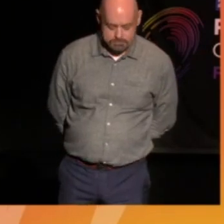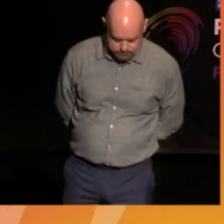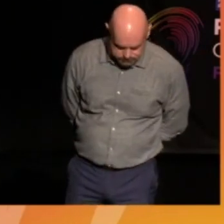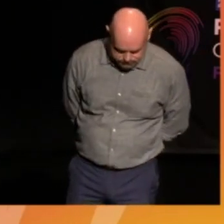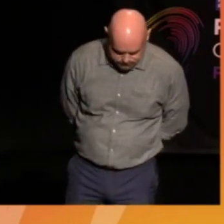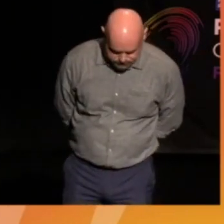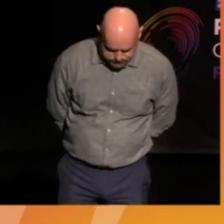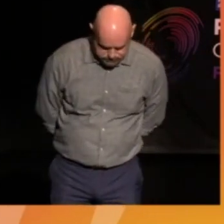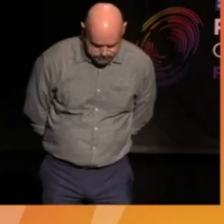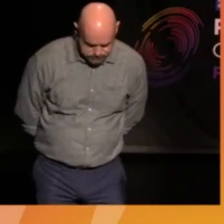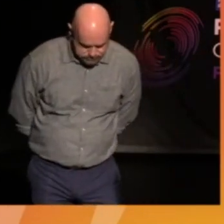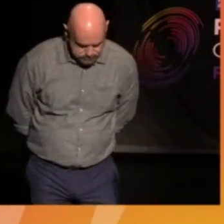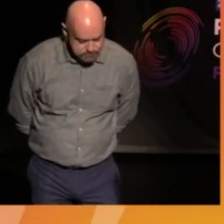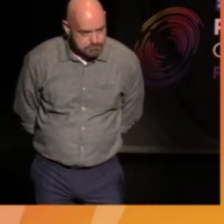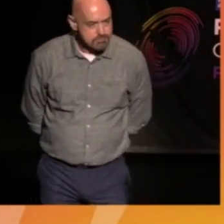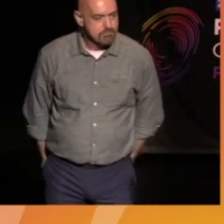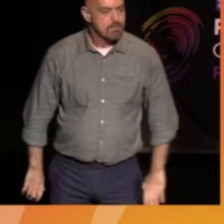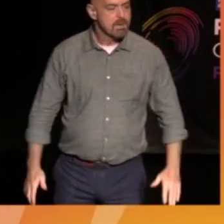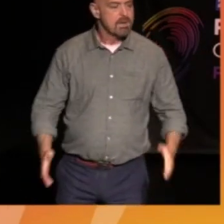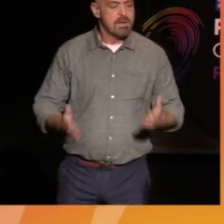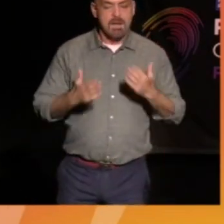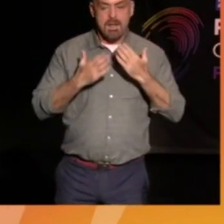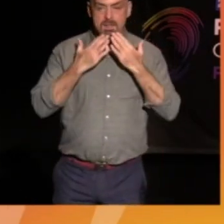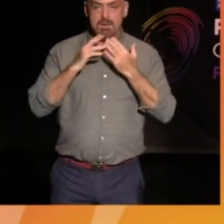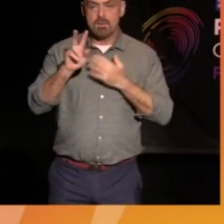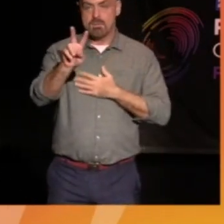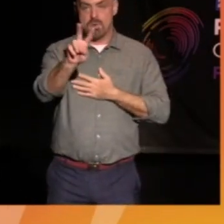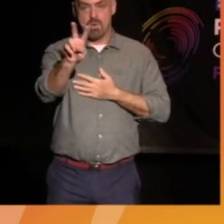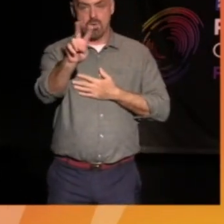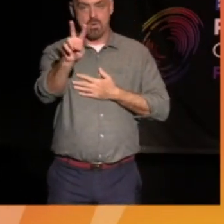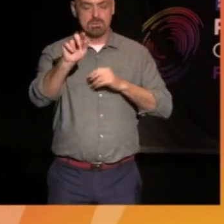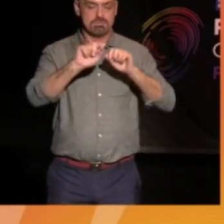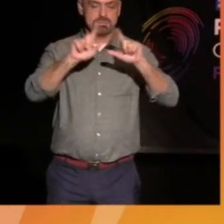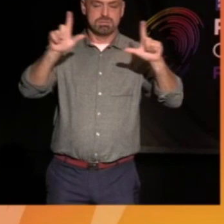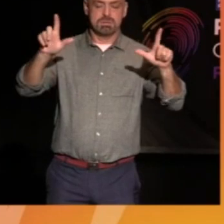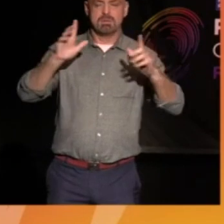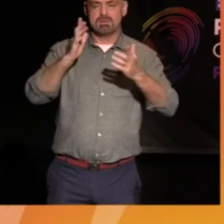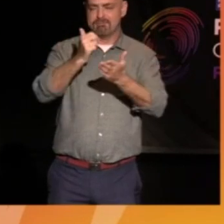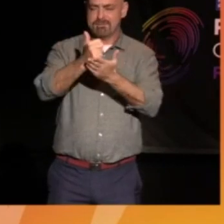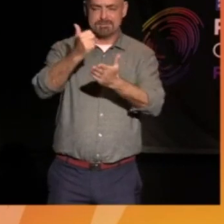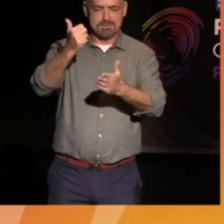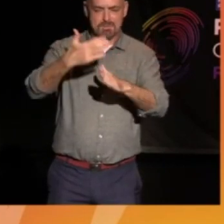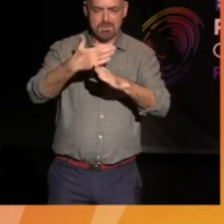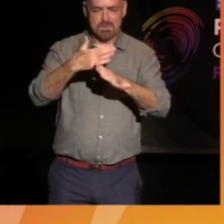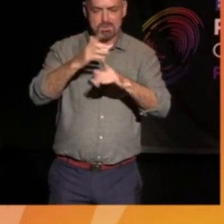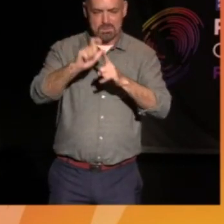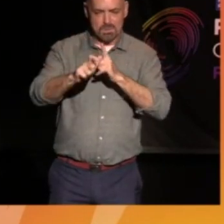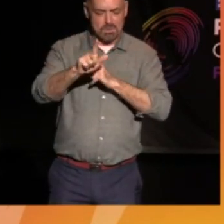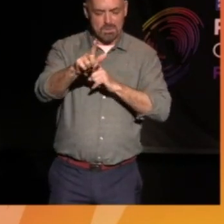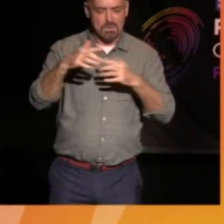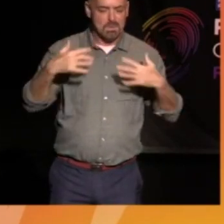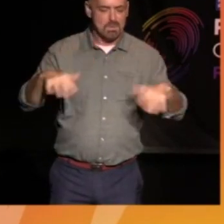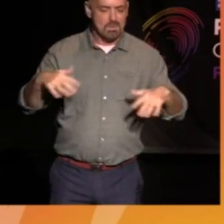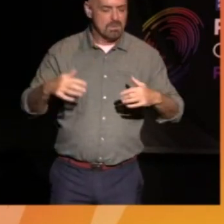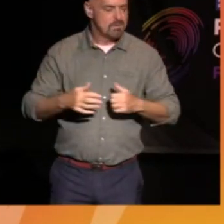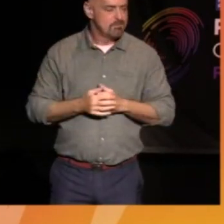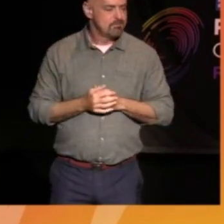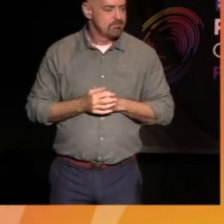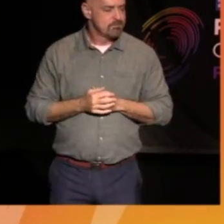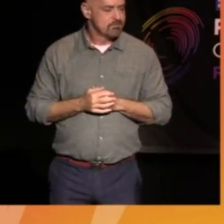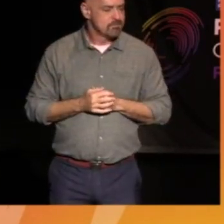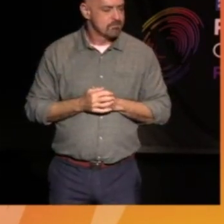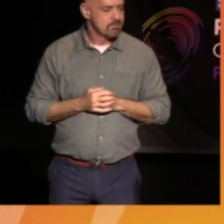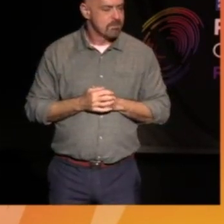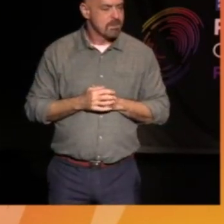Thank you. Firstly, I'd just like to say thank you both for your incredible work that you're doing. I know